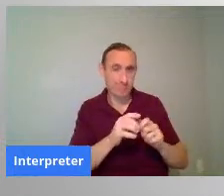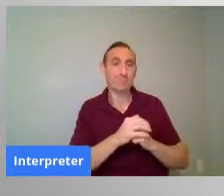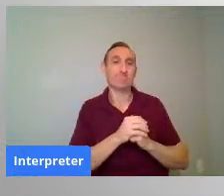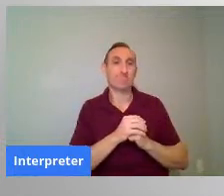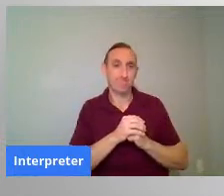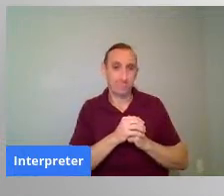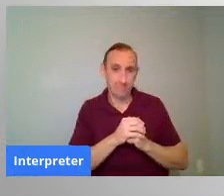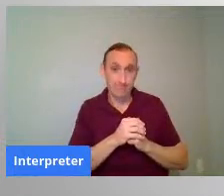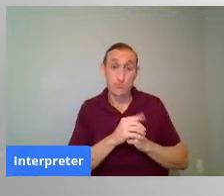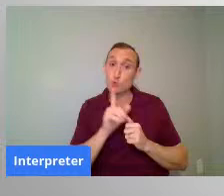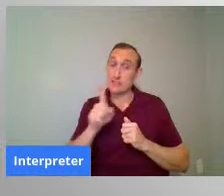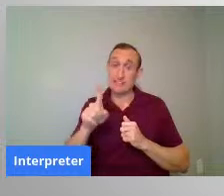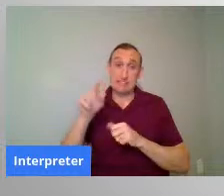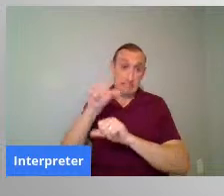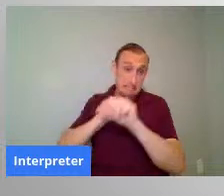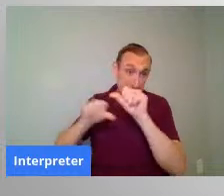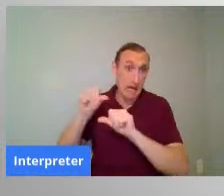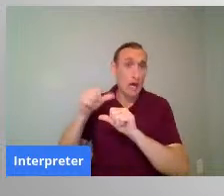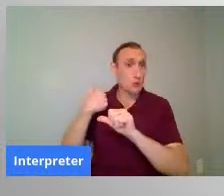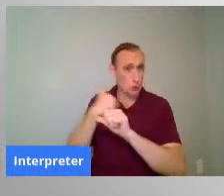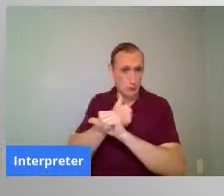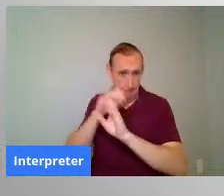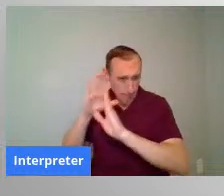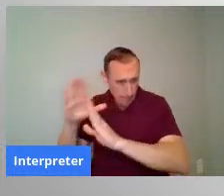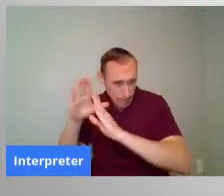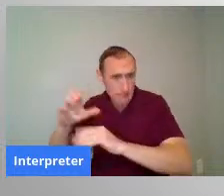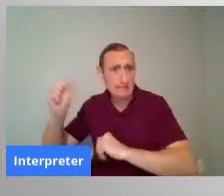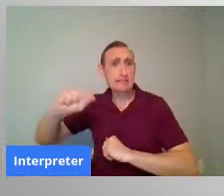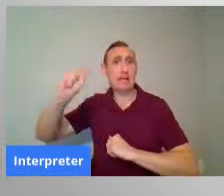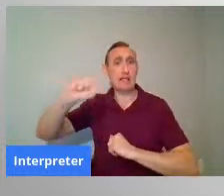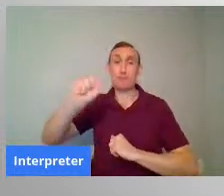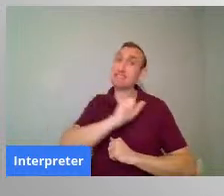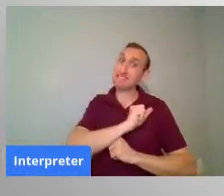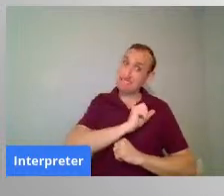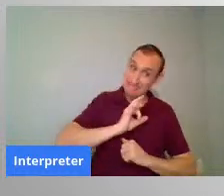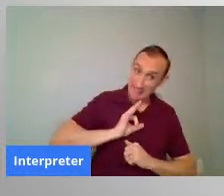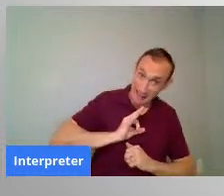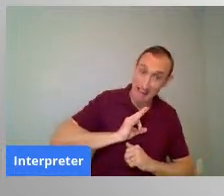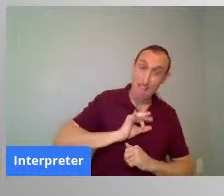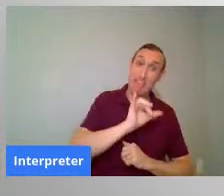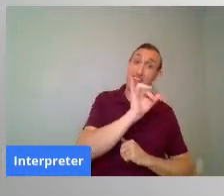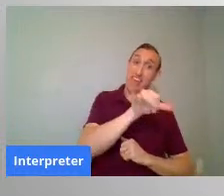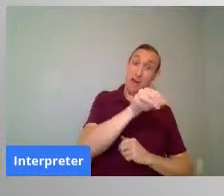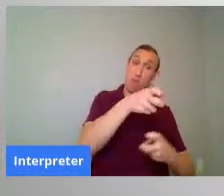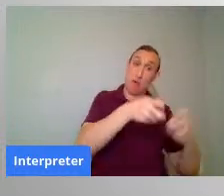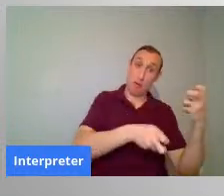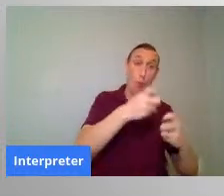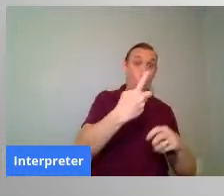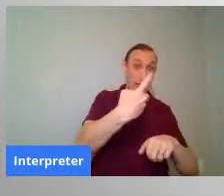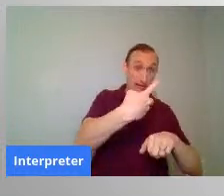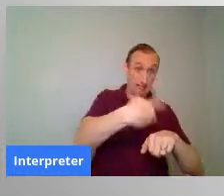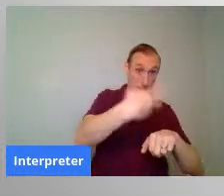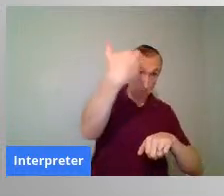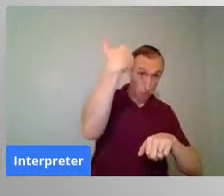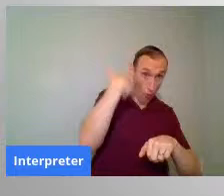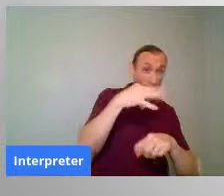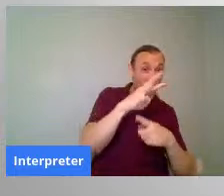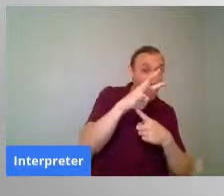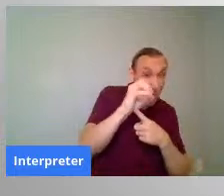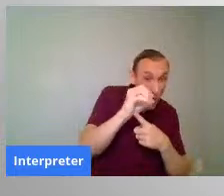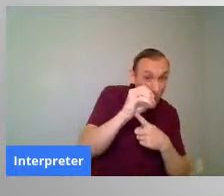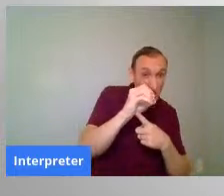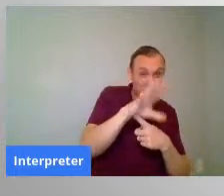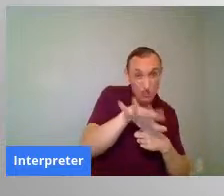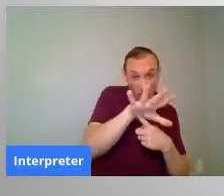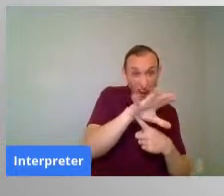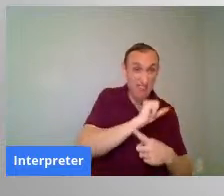it's the staffing. So, at one point I shared we had 40 plus bus drivers out. Or, now we can see and read